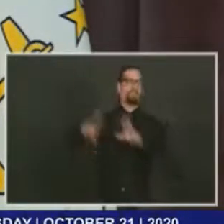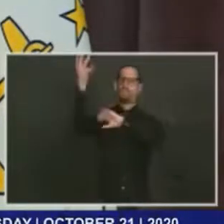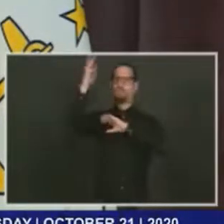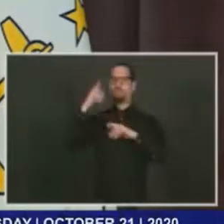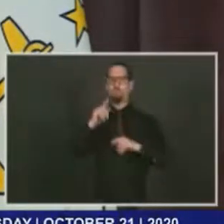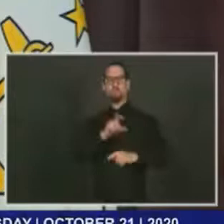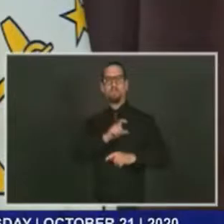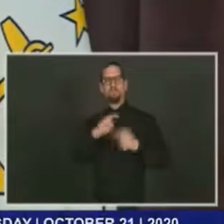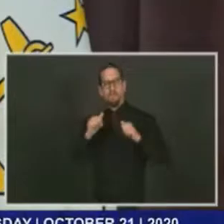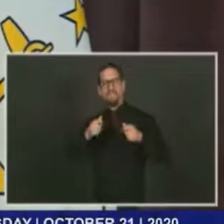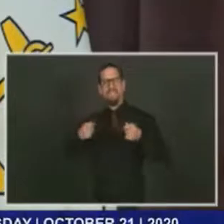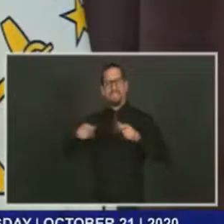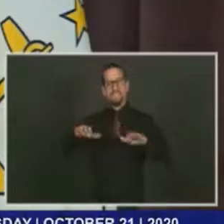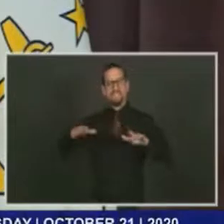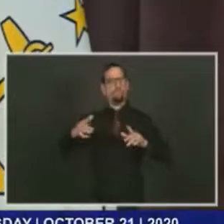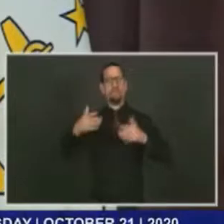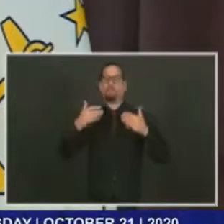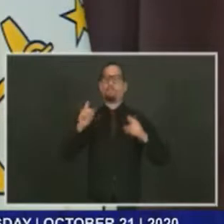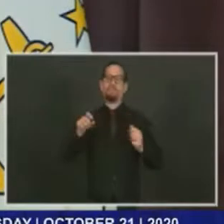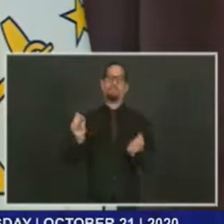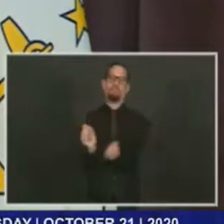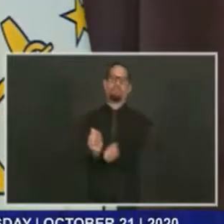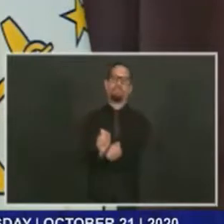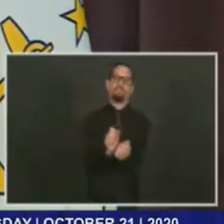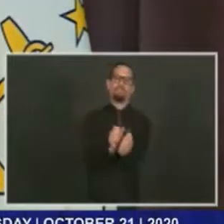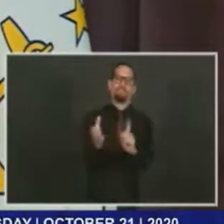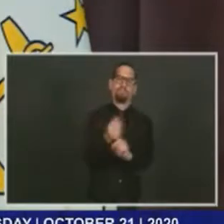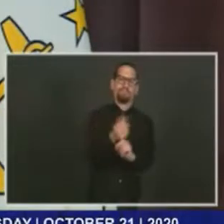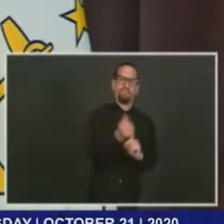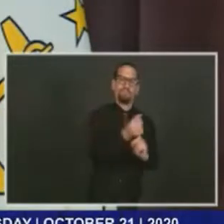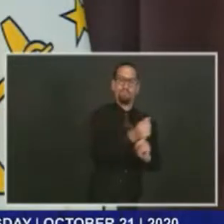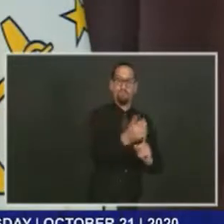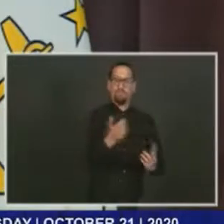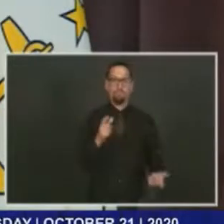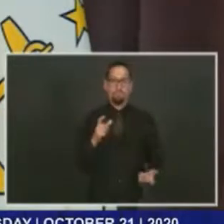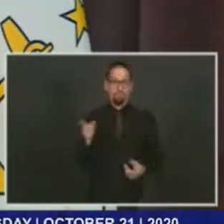you say, and I think the police handled themselves